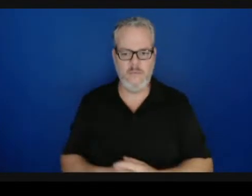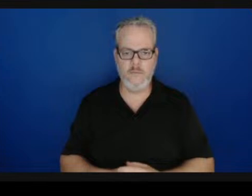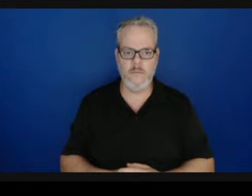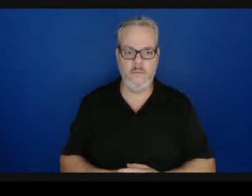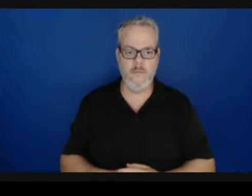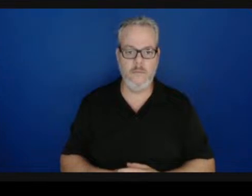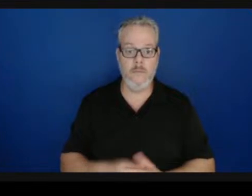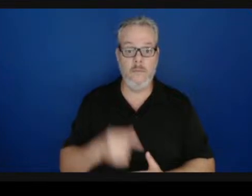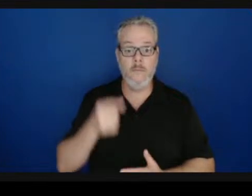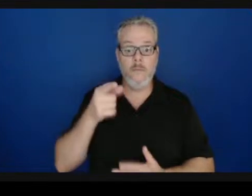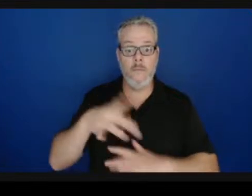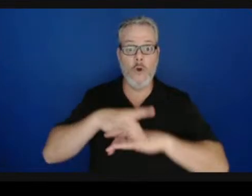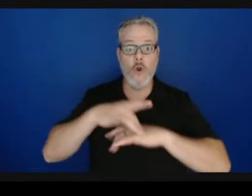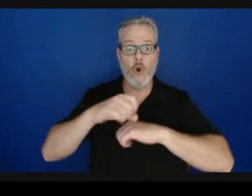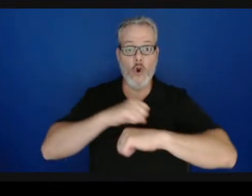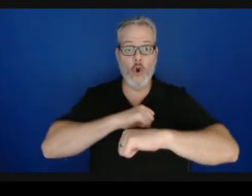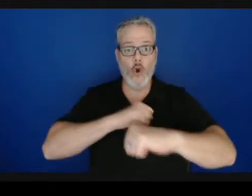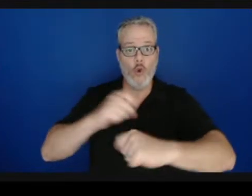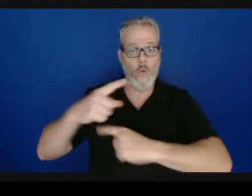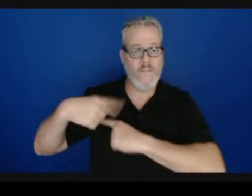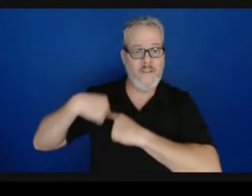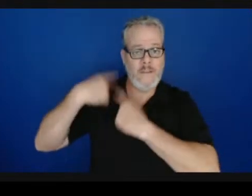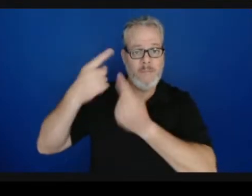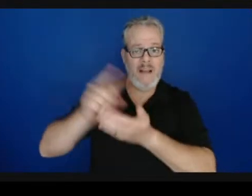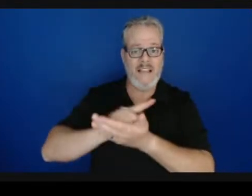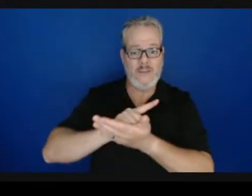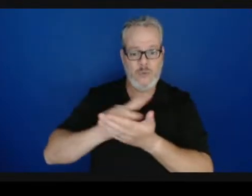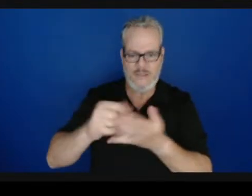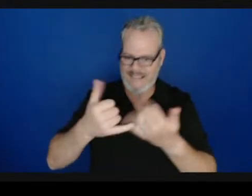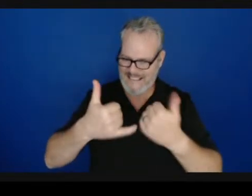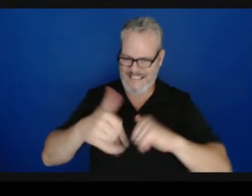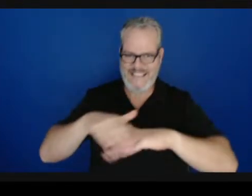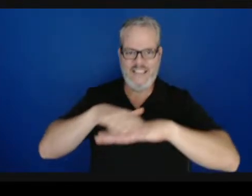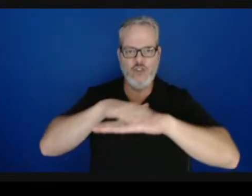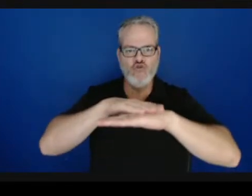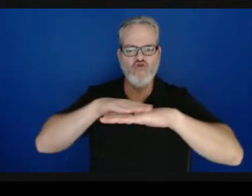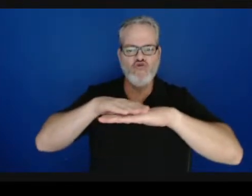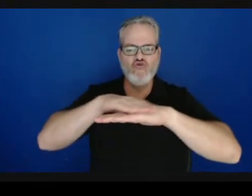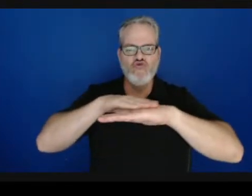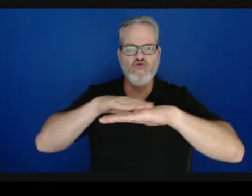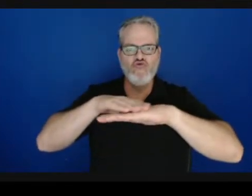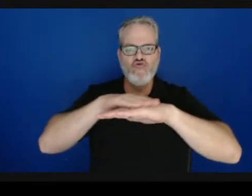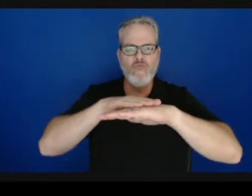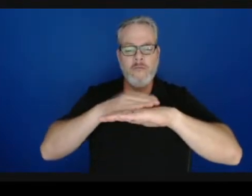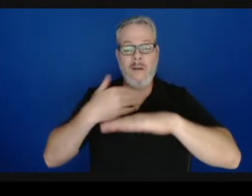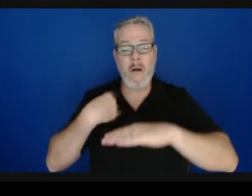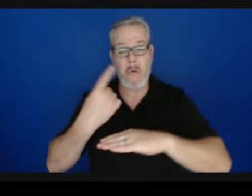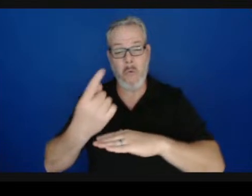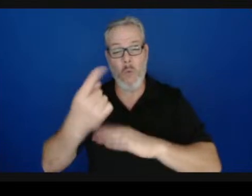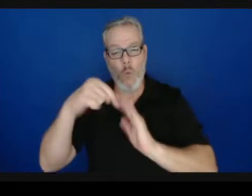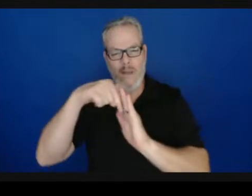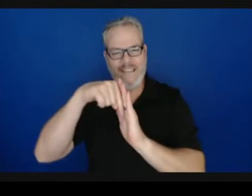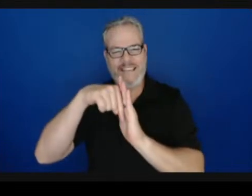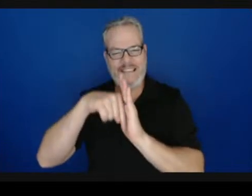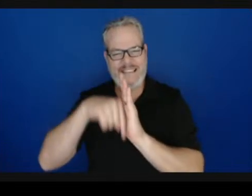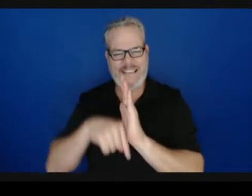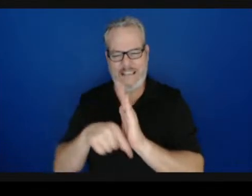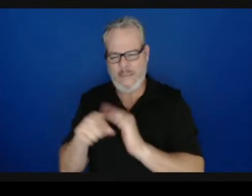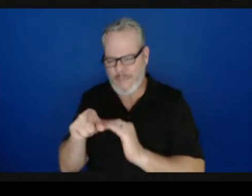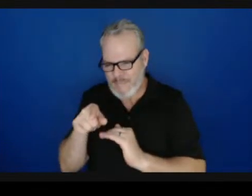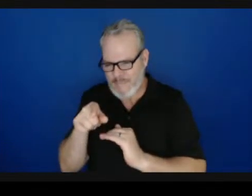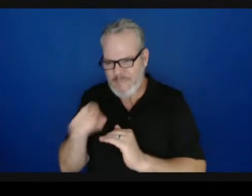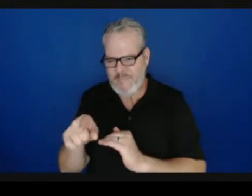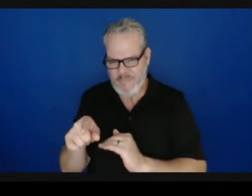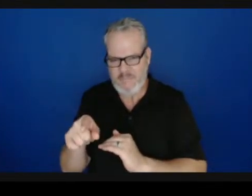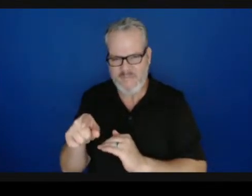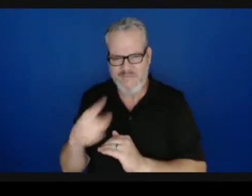are earthquakes over the last week, still mostly shallow. We had one slightly deeper one deeper one come in here in the last